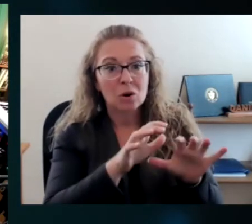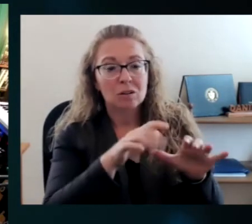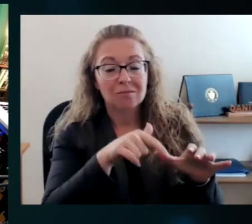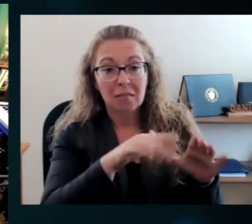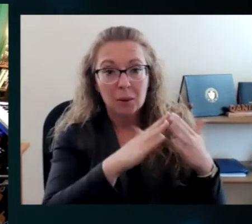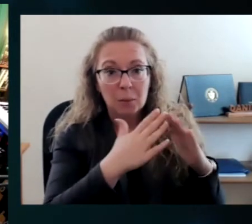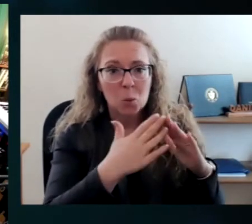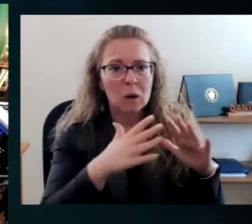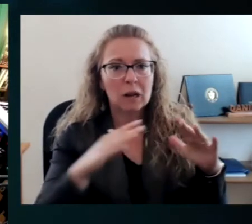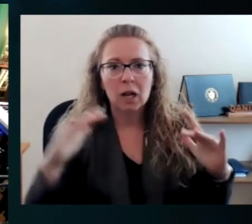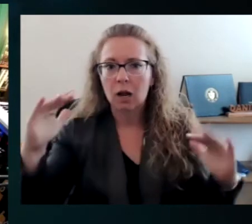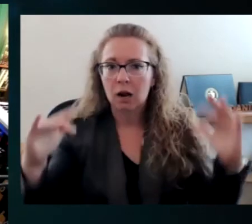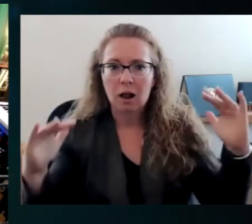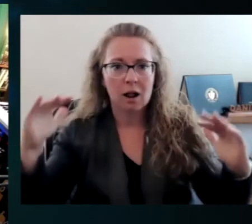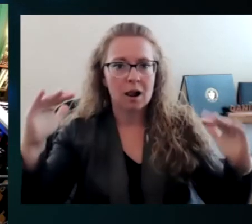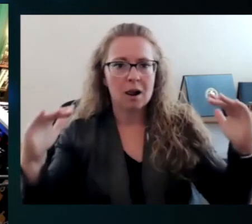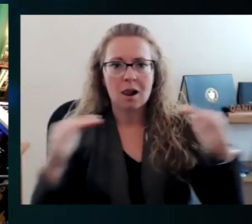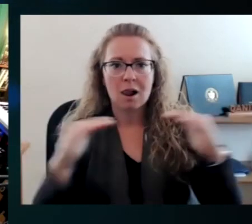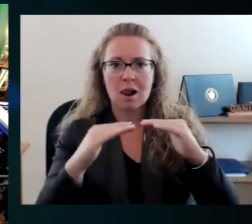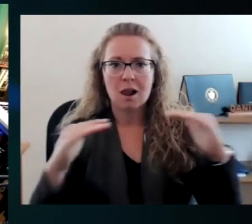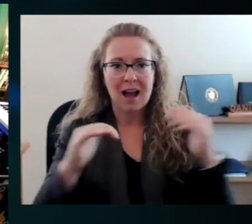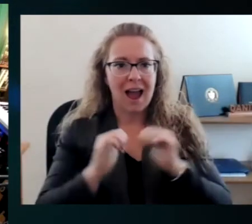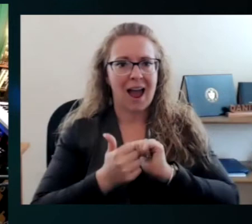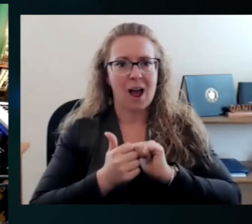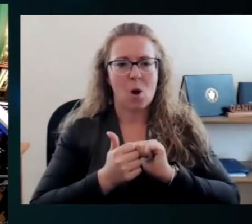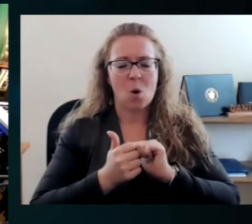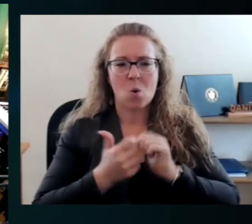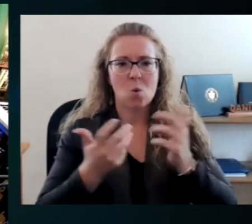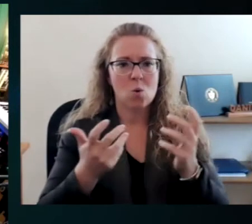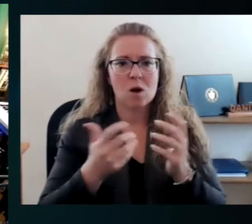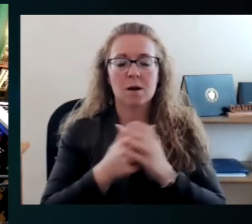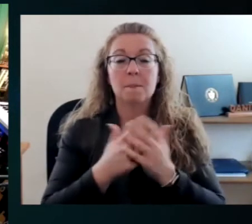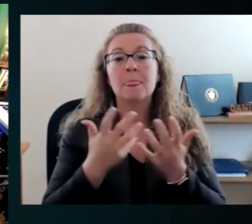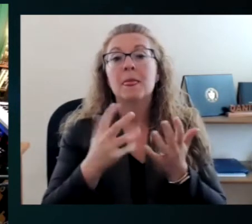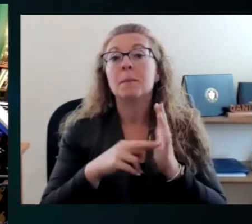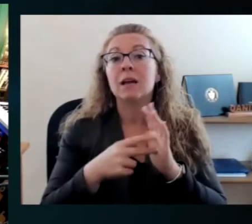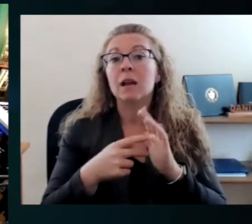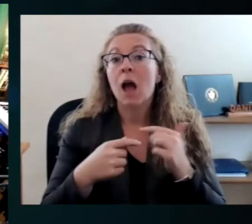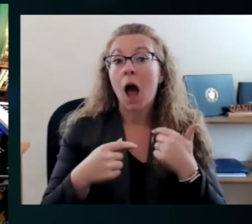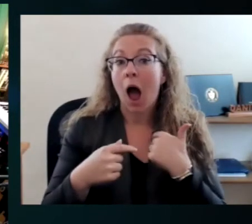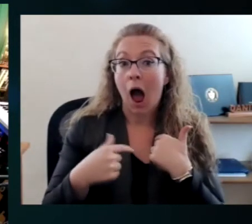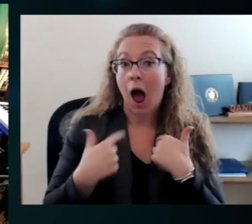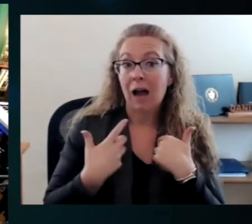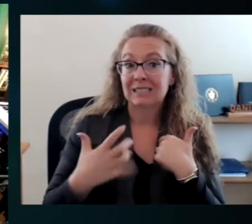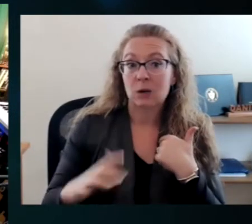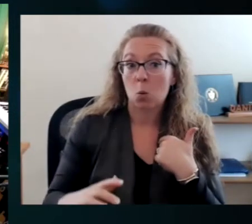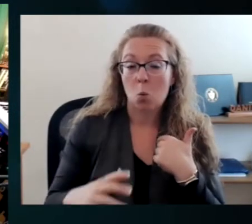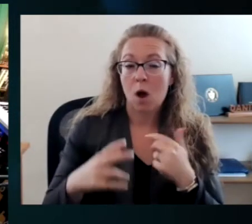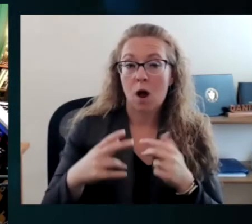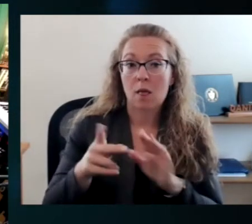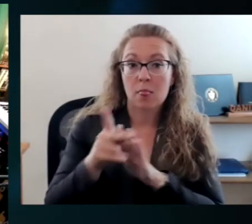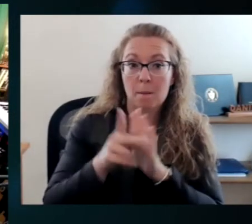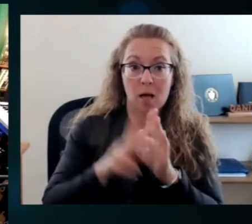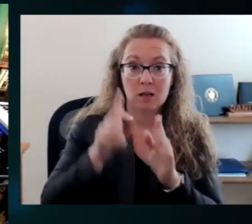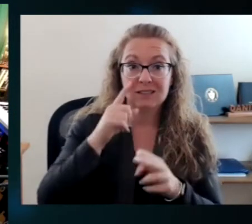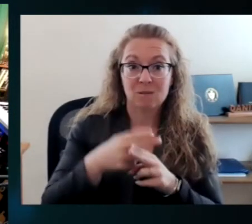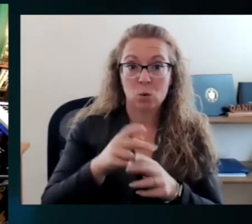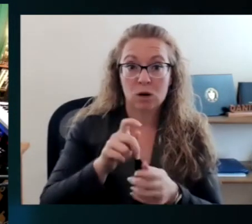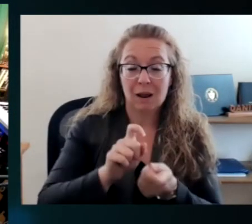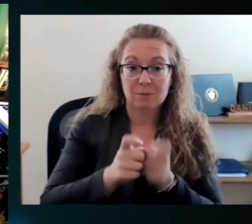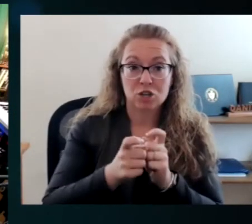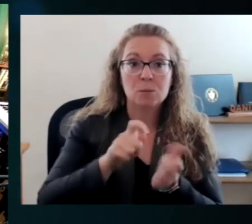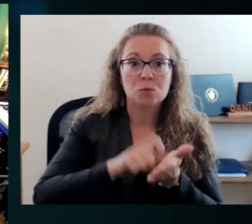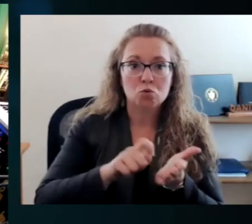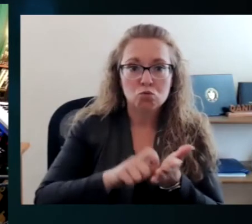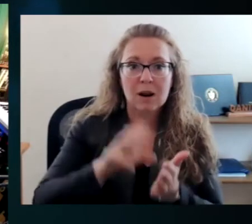is one of those things where, like, I did not want the name change policy to be written by cis people. And